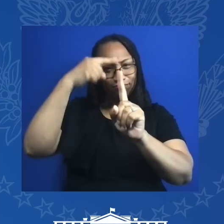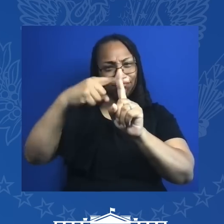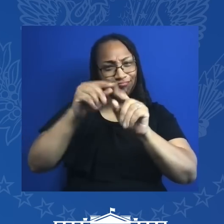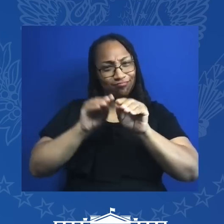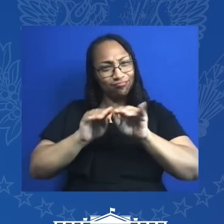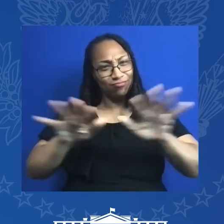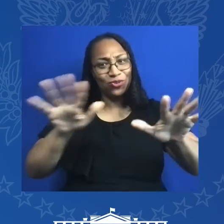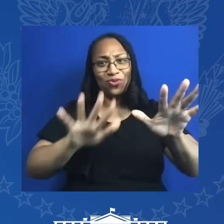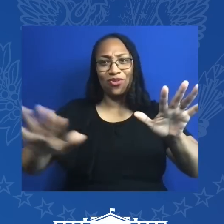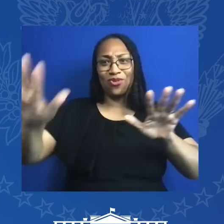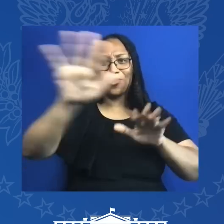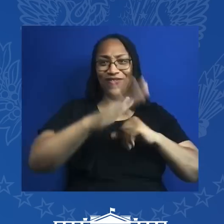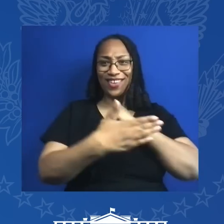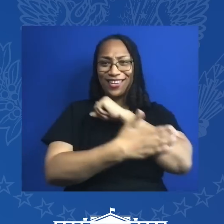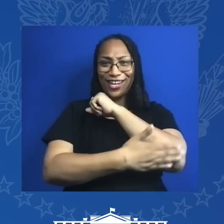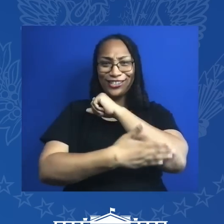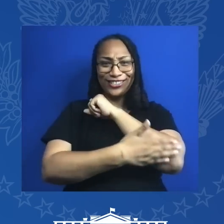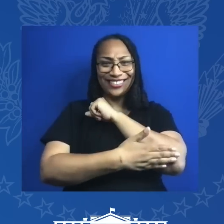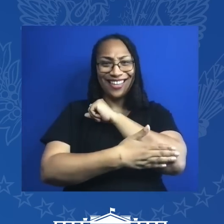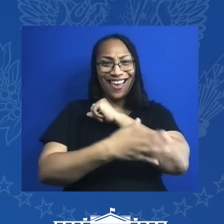Month.